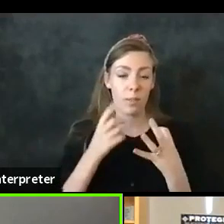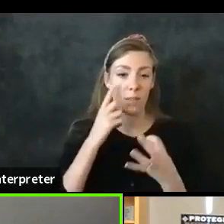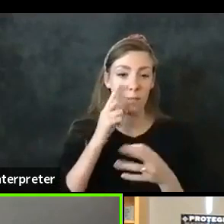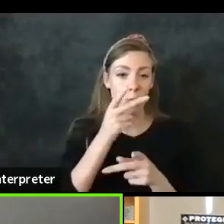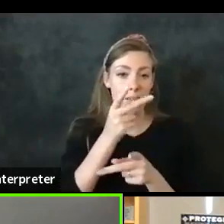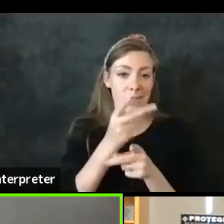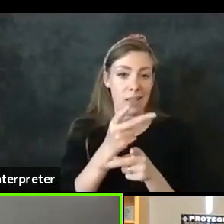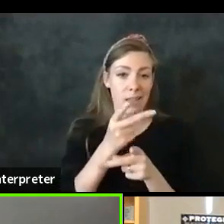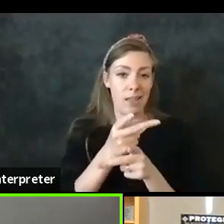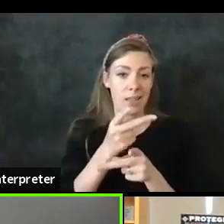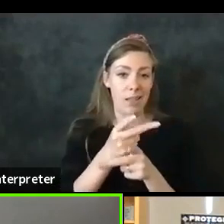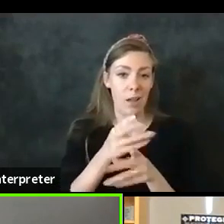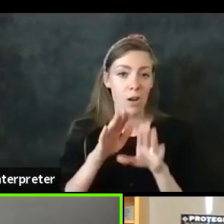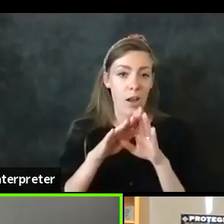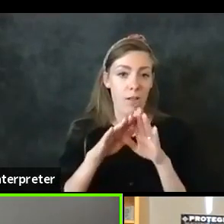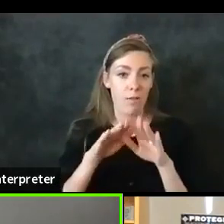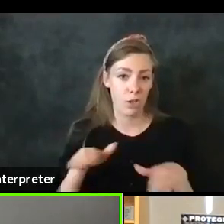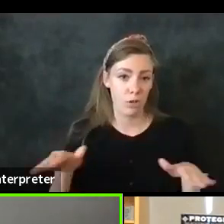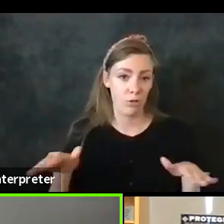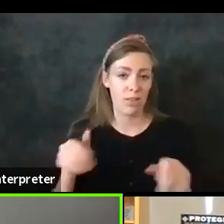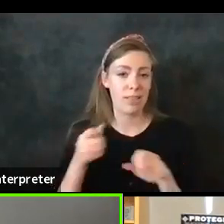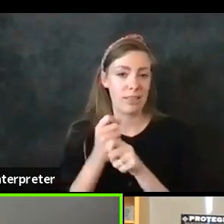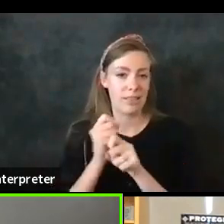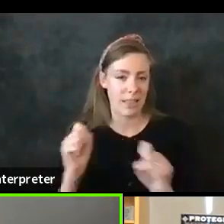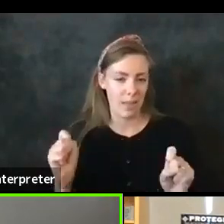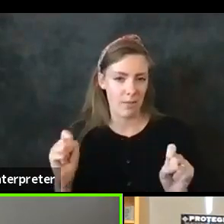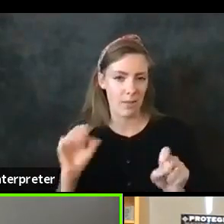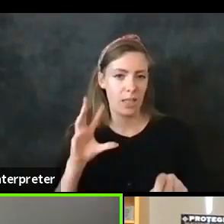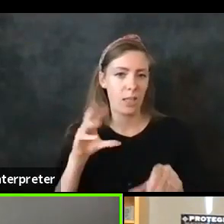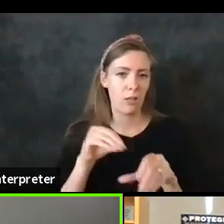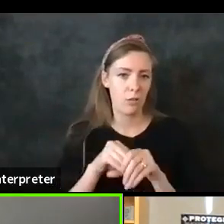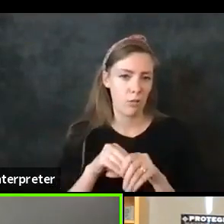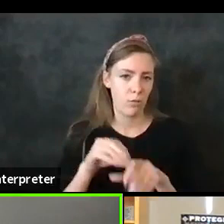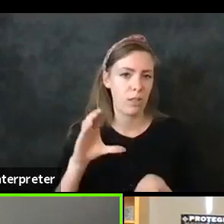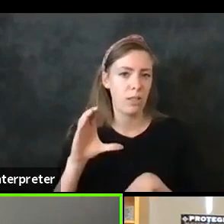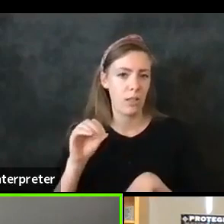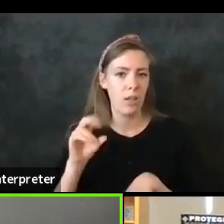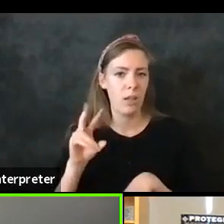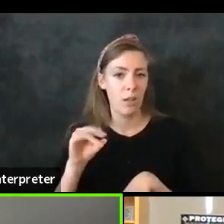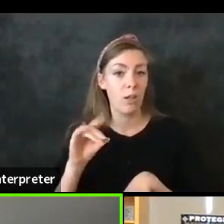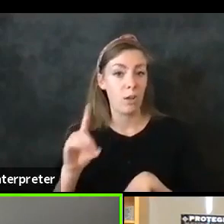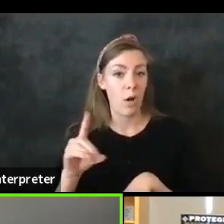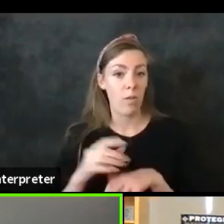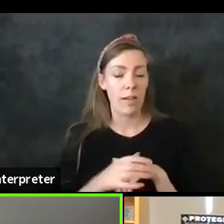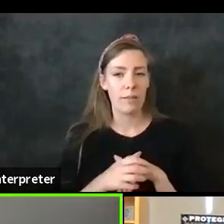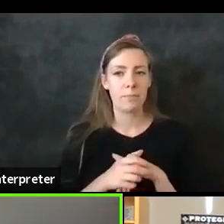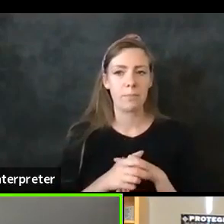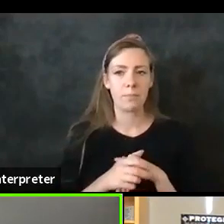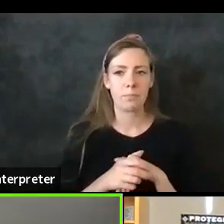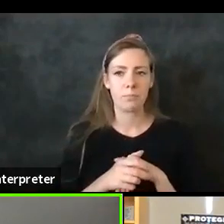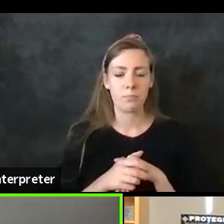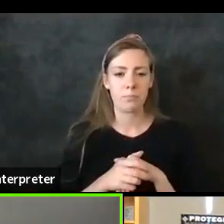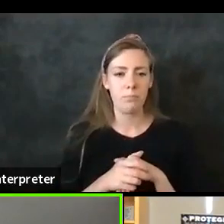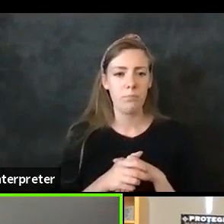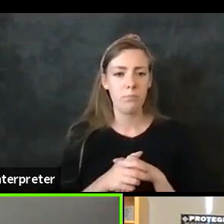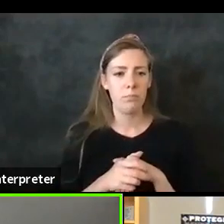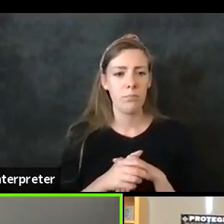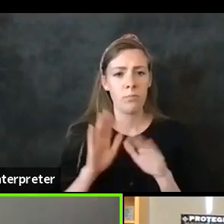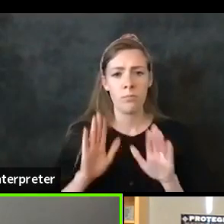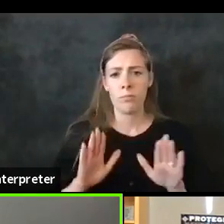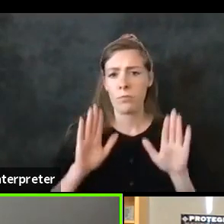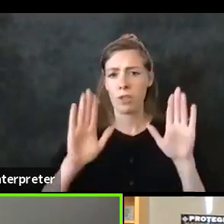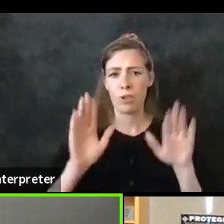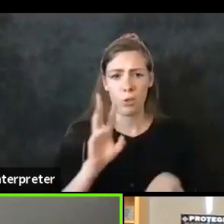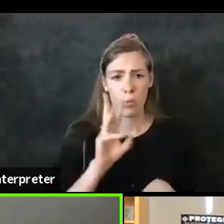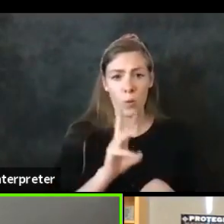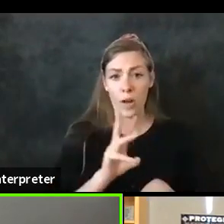their families and children in a safe way, including COVID and the COVID vaccine. And there's a great website that they